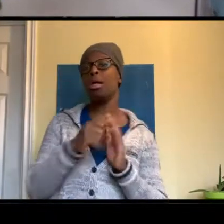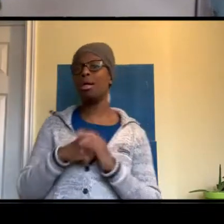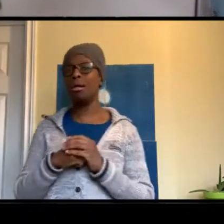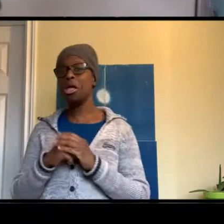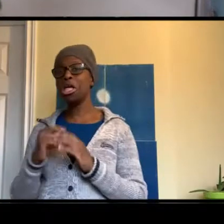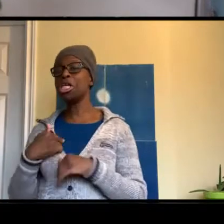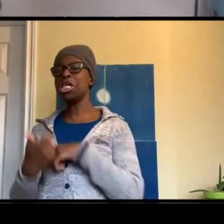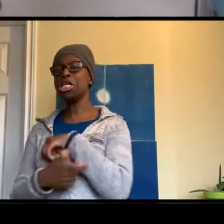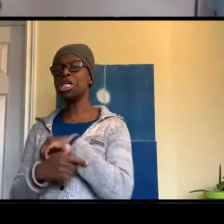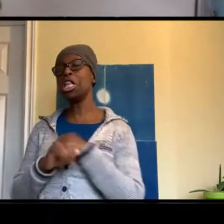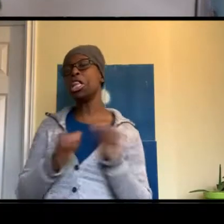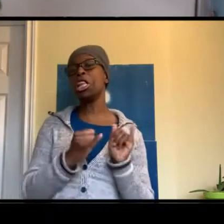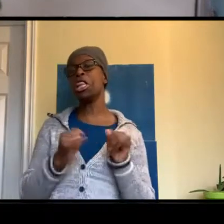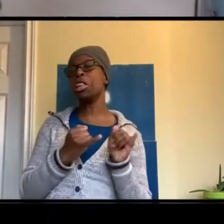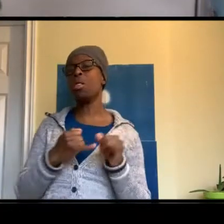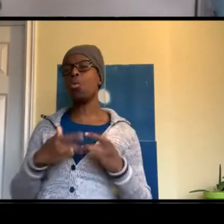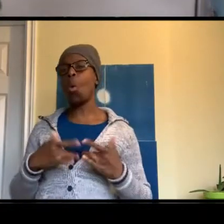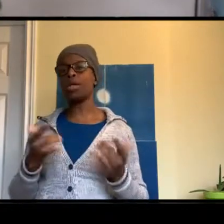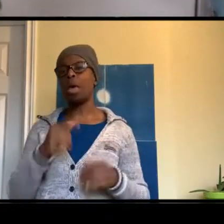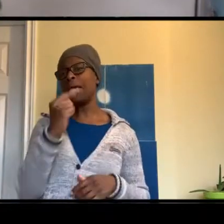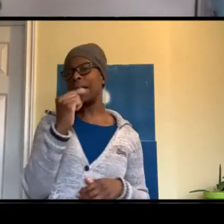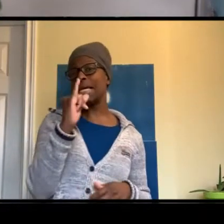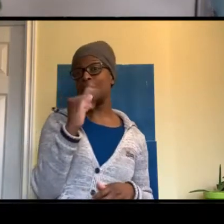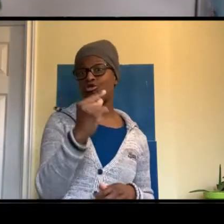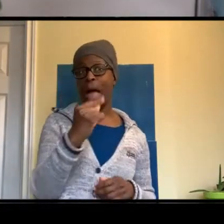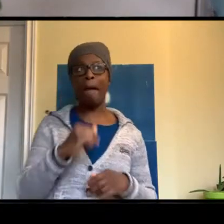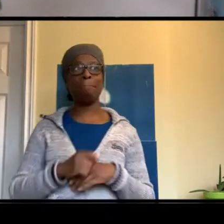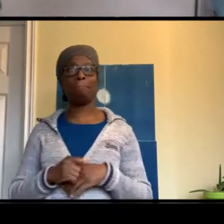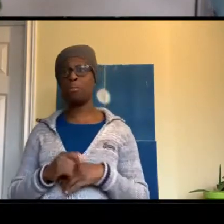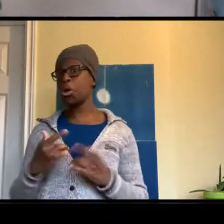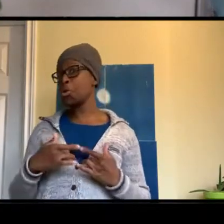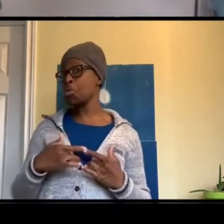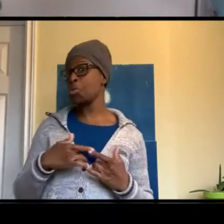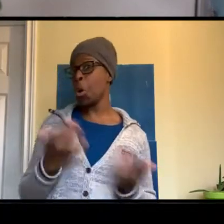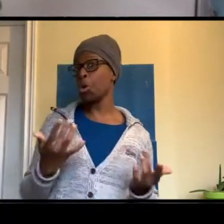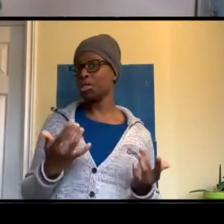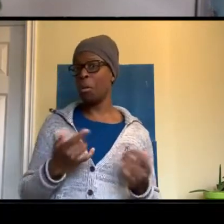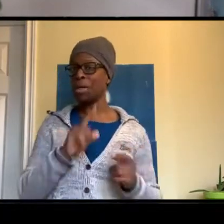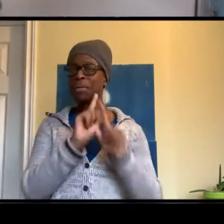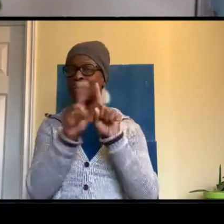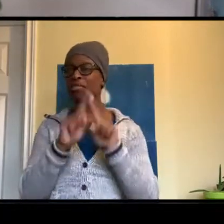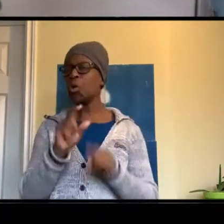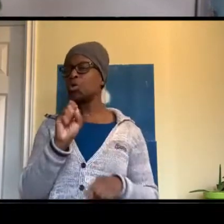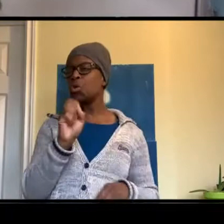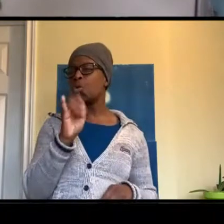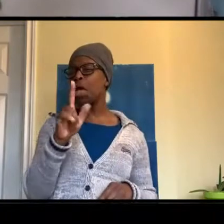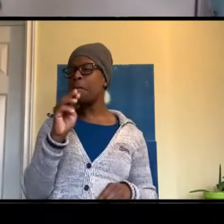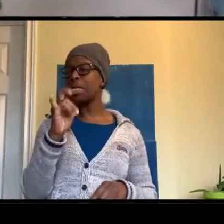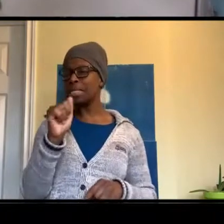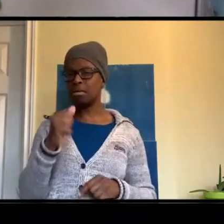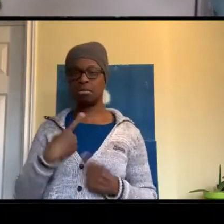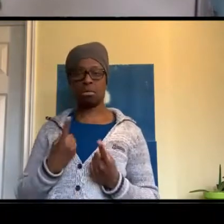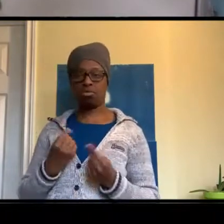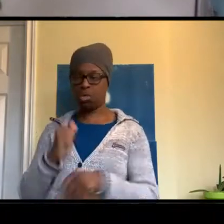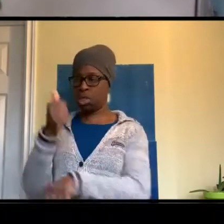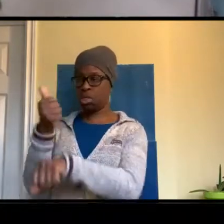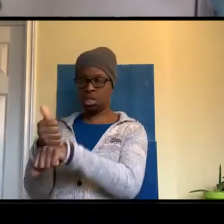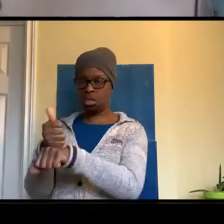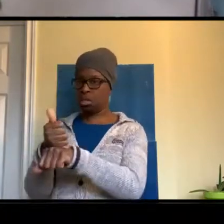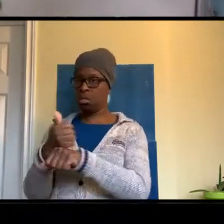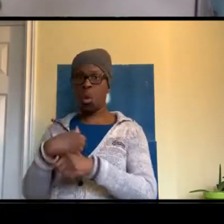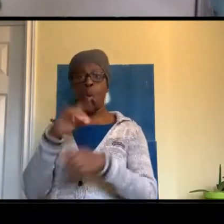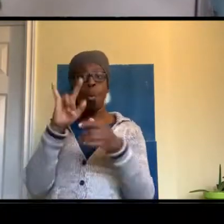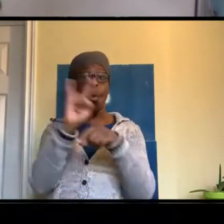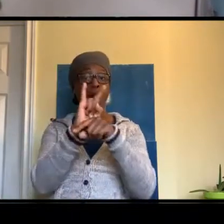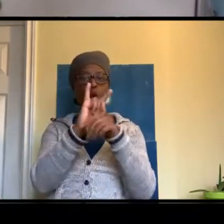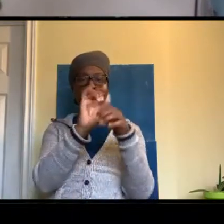of check on your socials while you're doing it. Making a space where it's just you and your thoughts, and you're